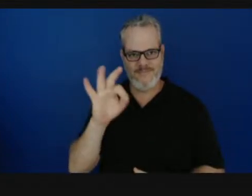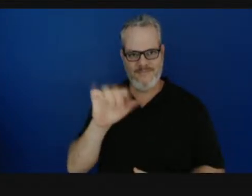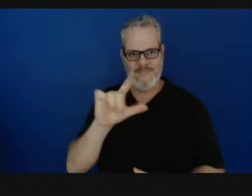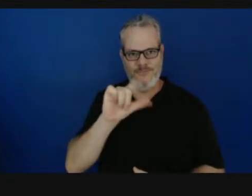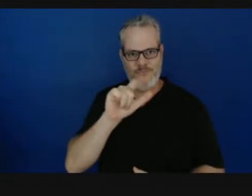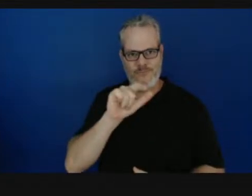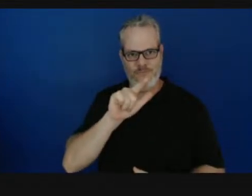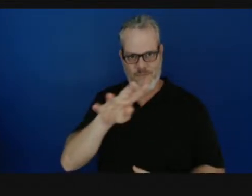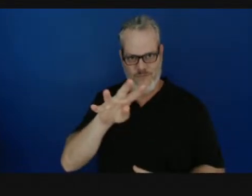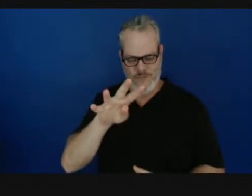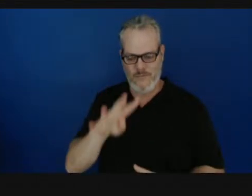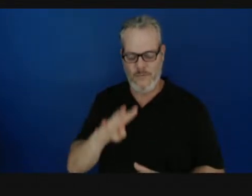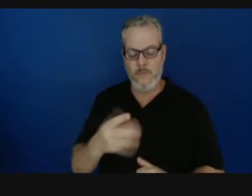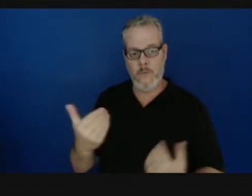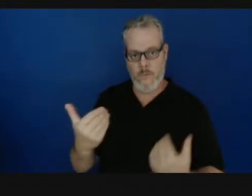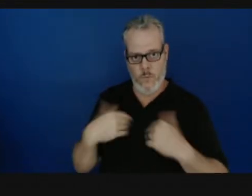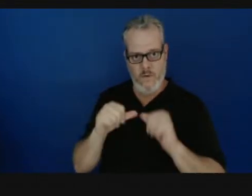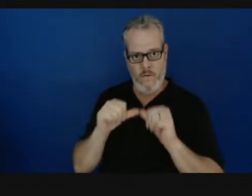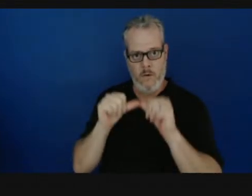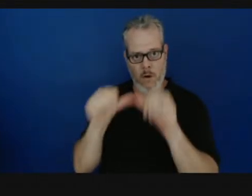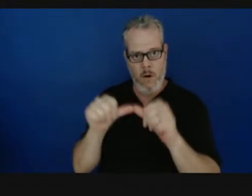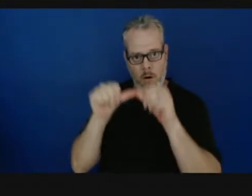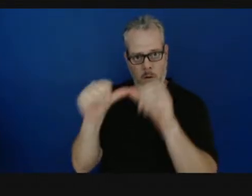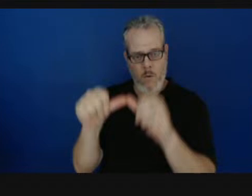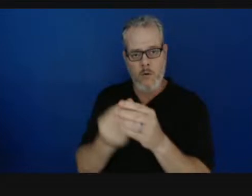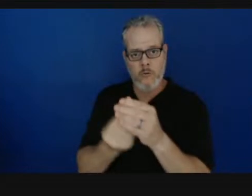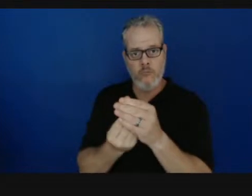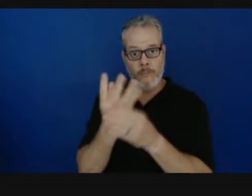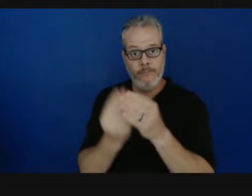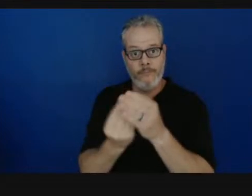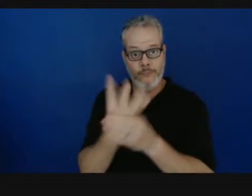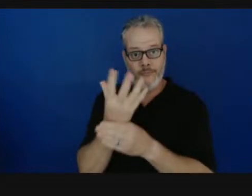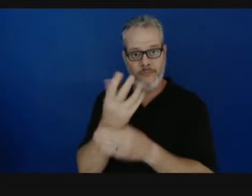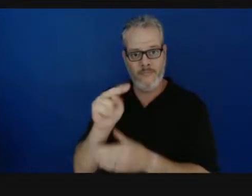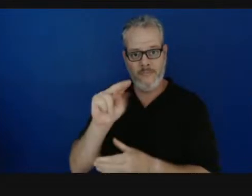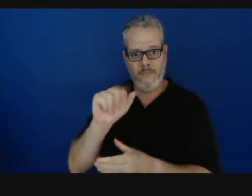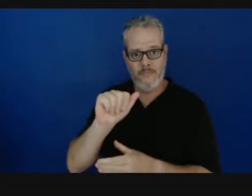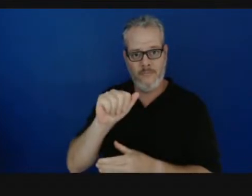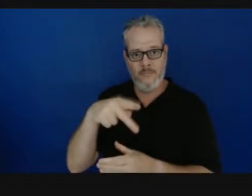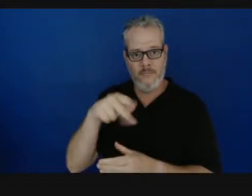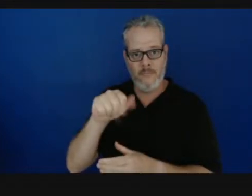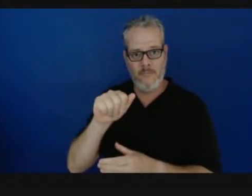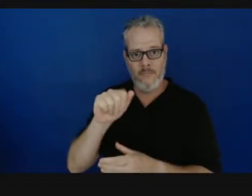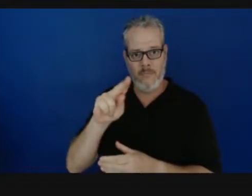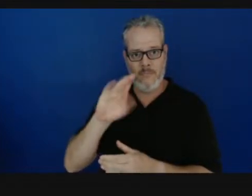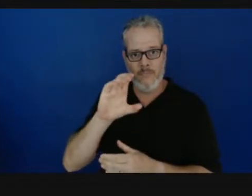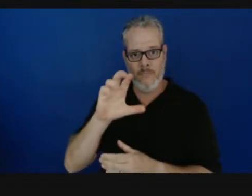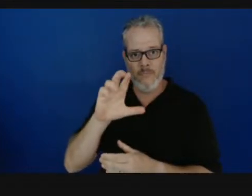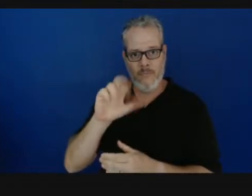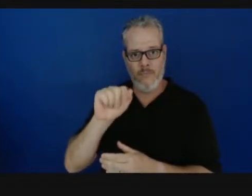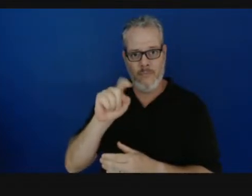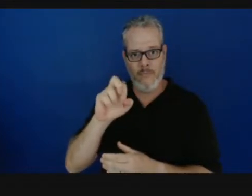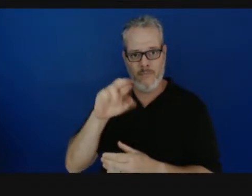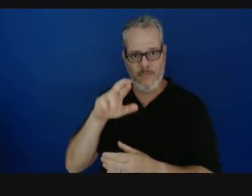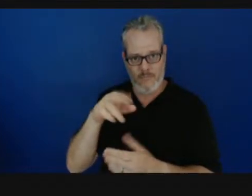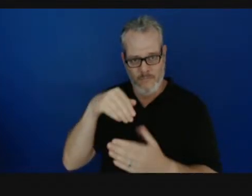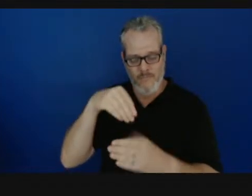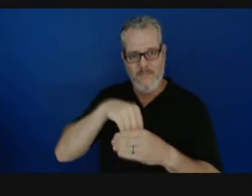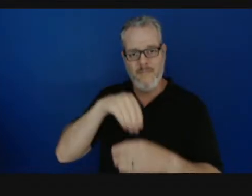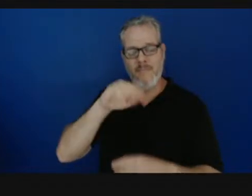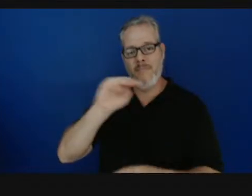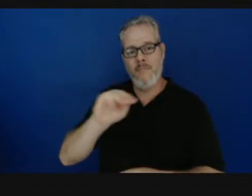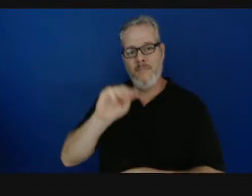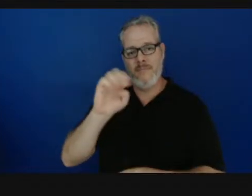Kilauea eruption at Nāpau Crater on Kilauea's Middle East Rift Zone. So we have lots to talk about